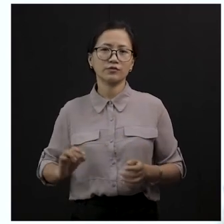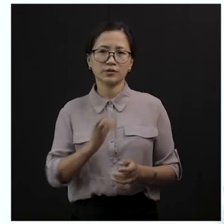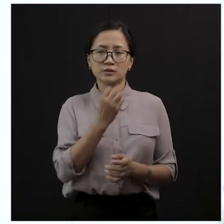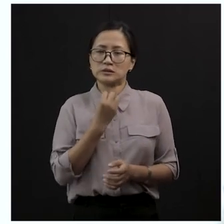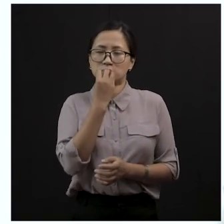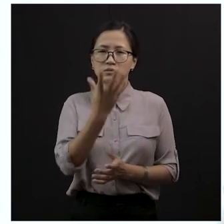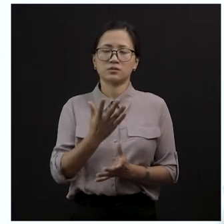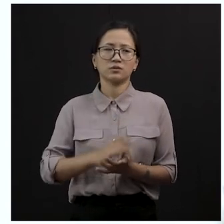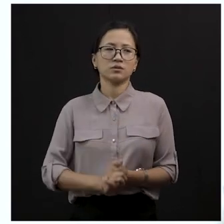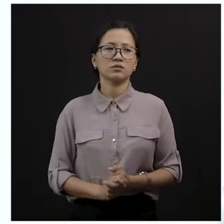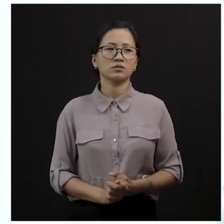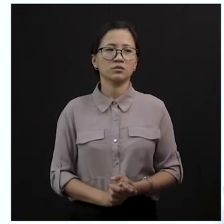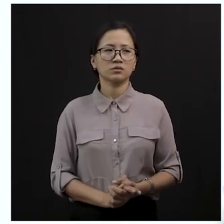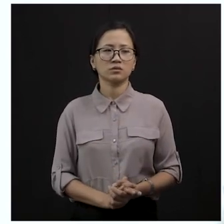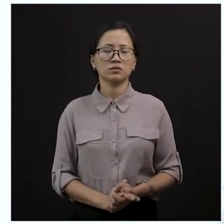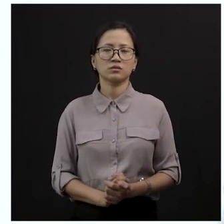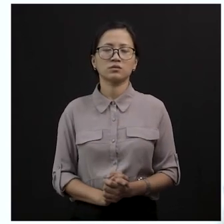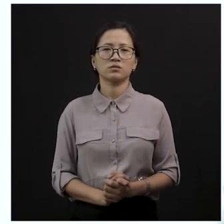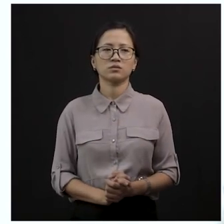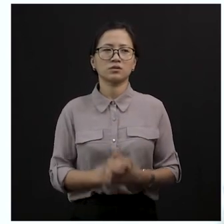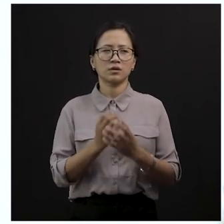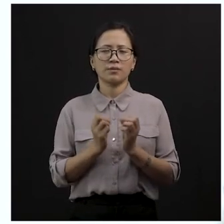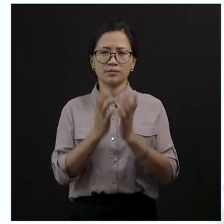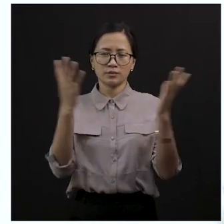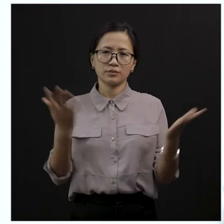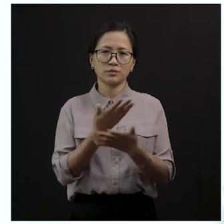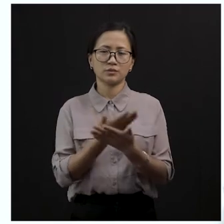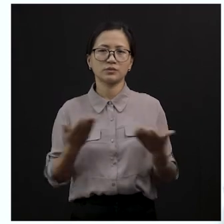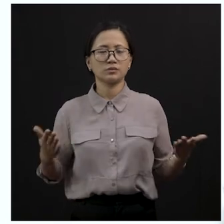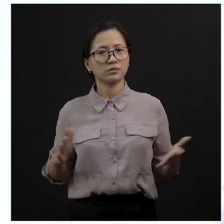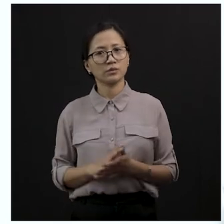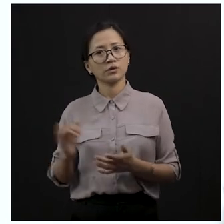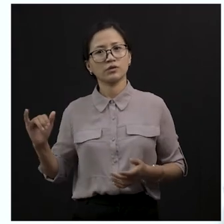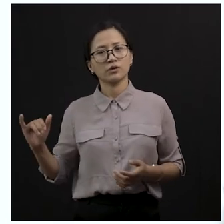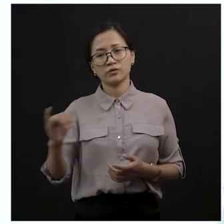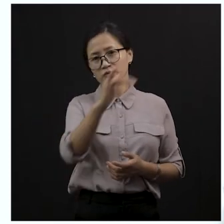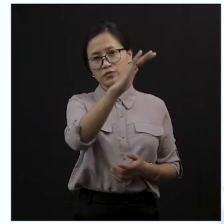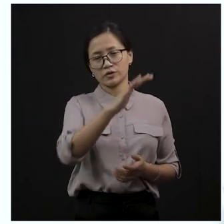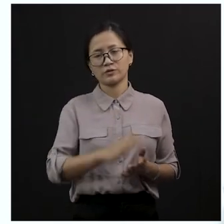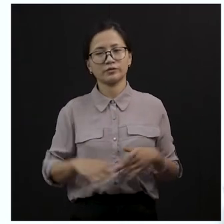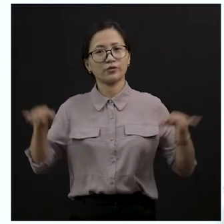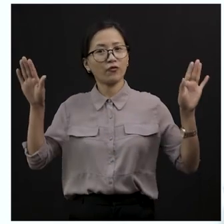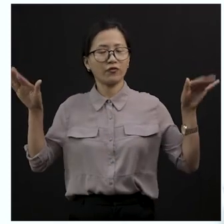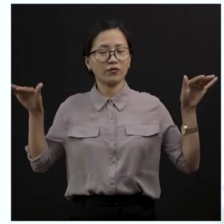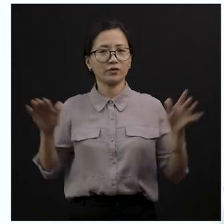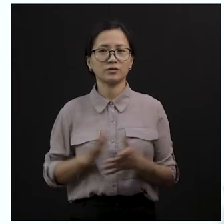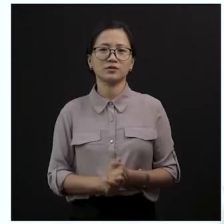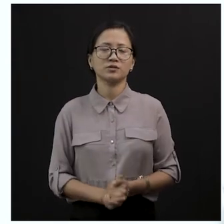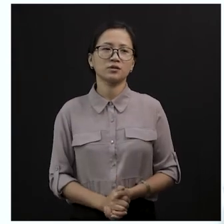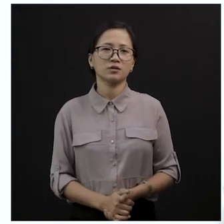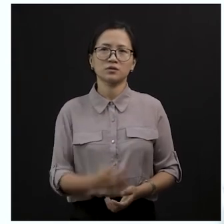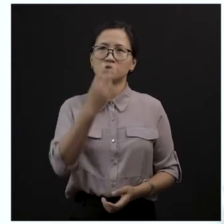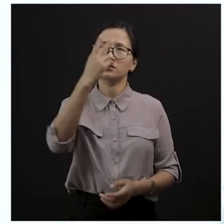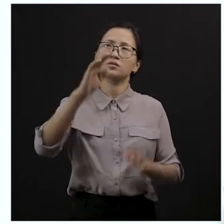right? Now, there are many things that can fly, that we see